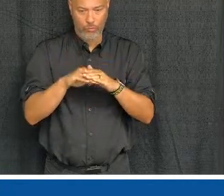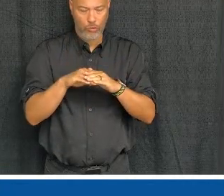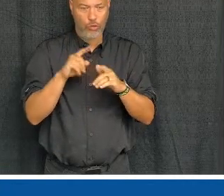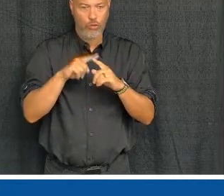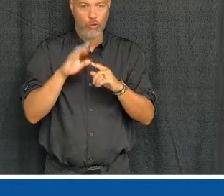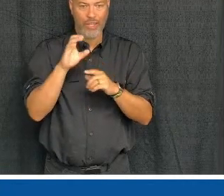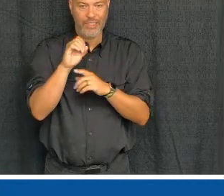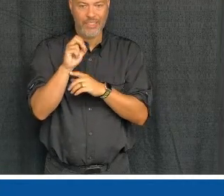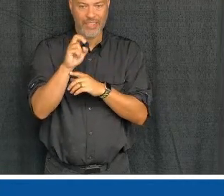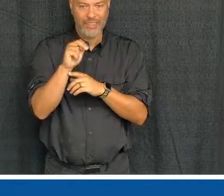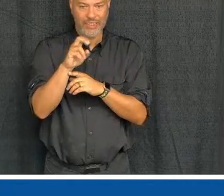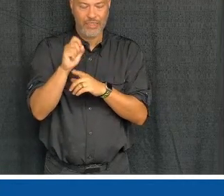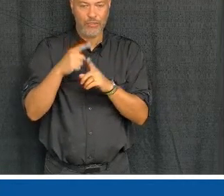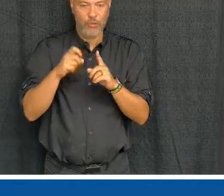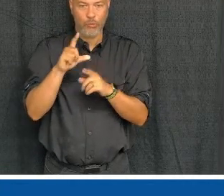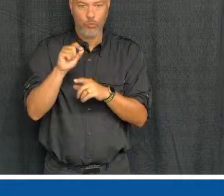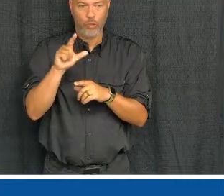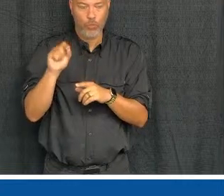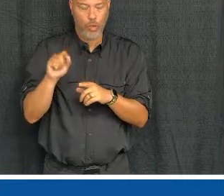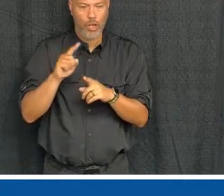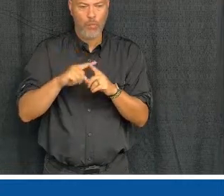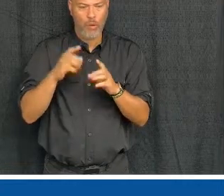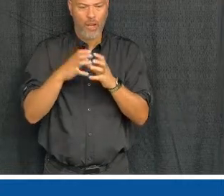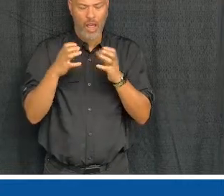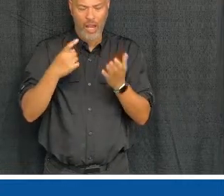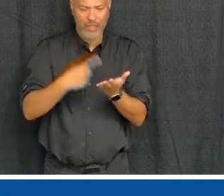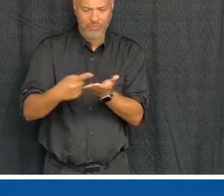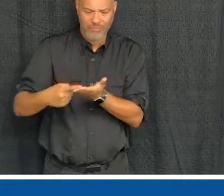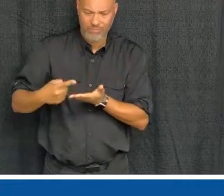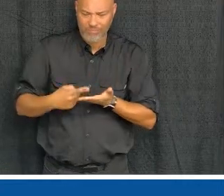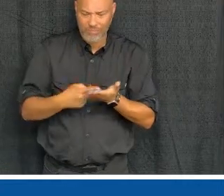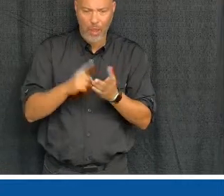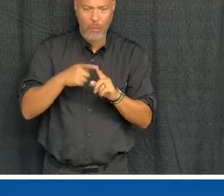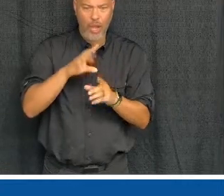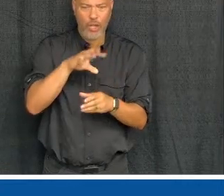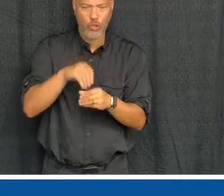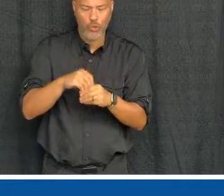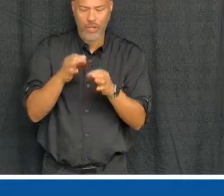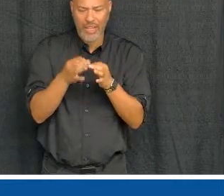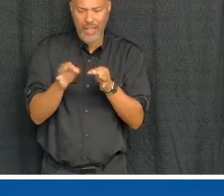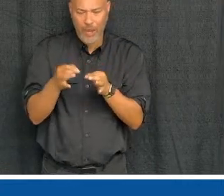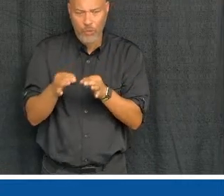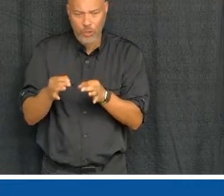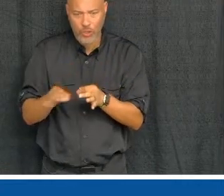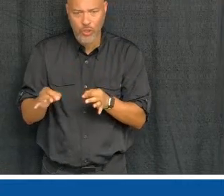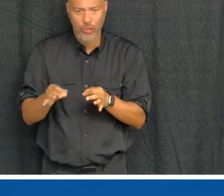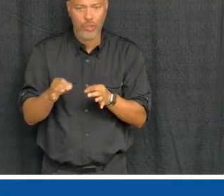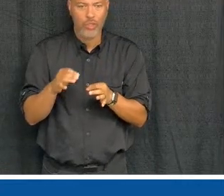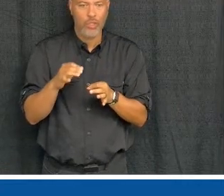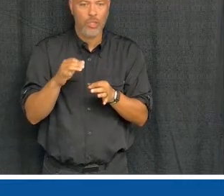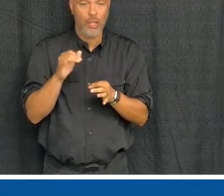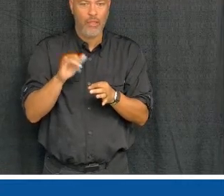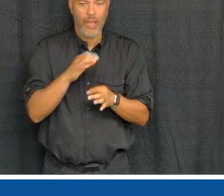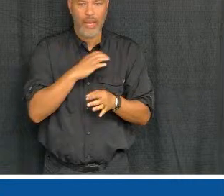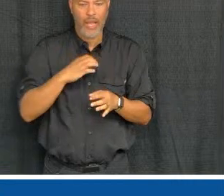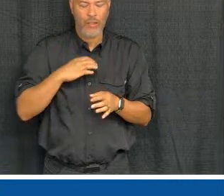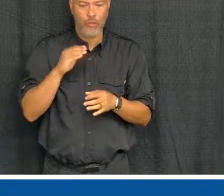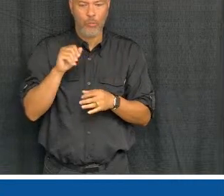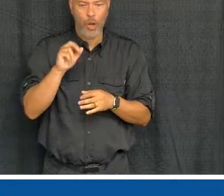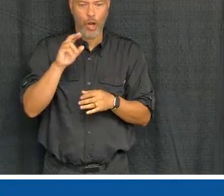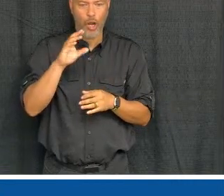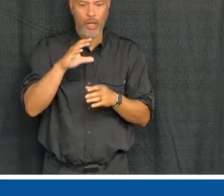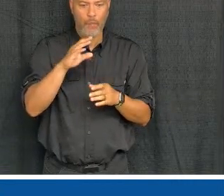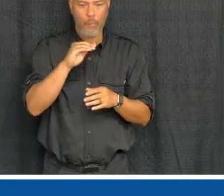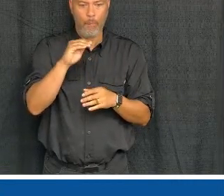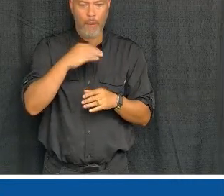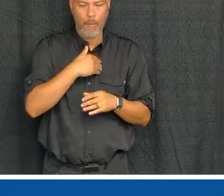census numbers from 2020. But there was a lot of discussion about including the language that Councilmember Marquis had